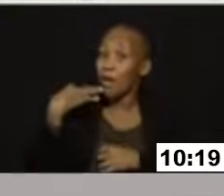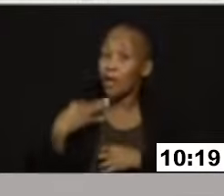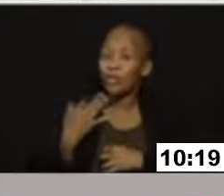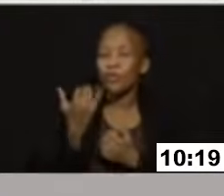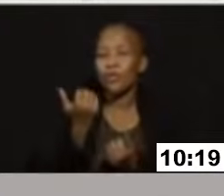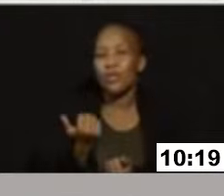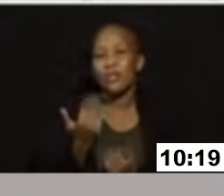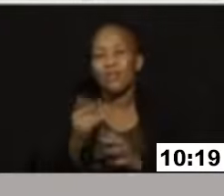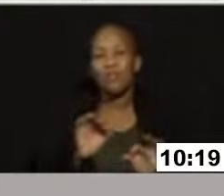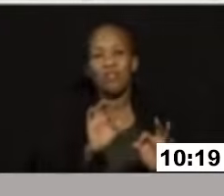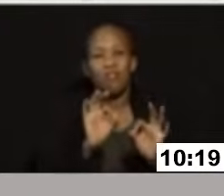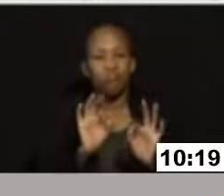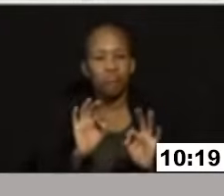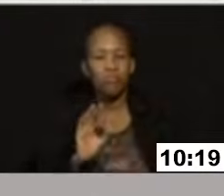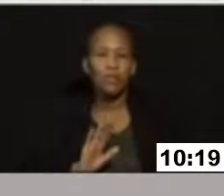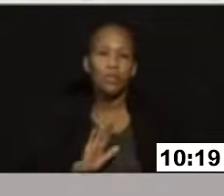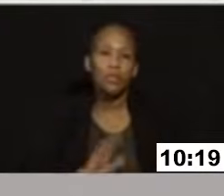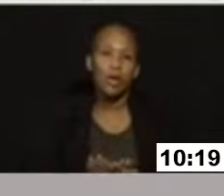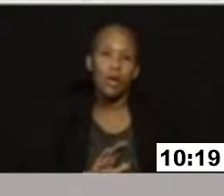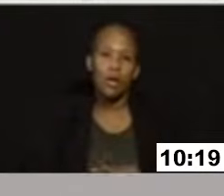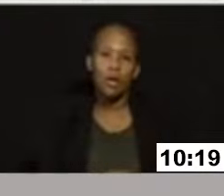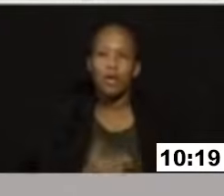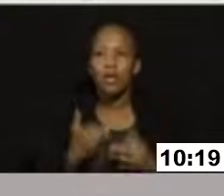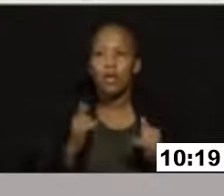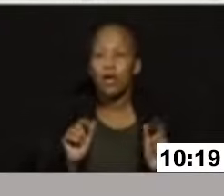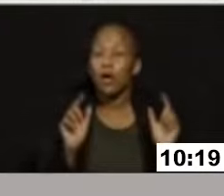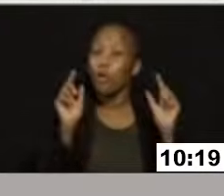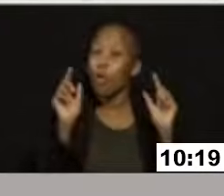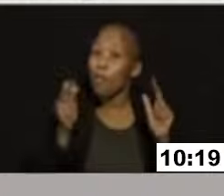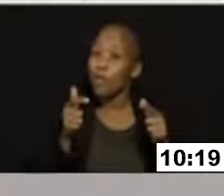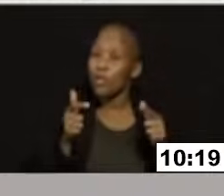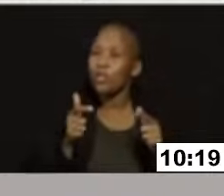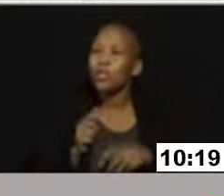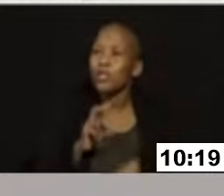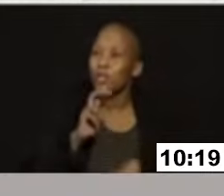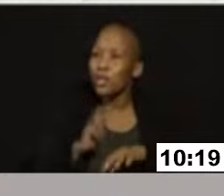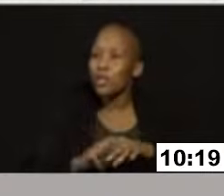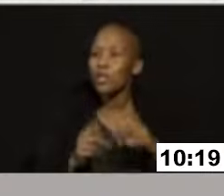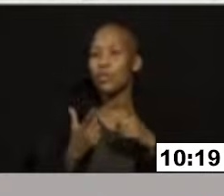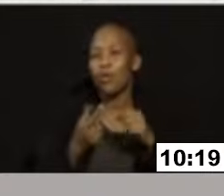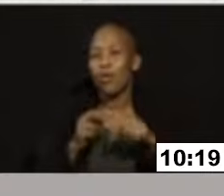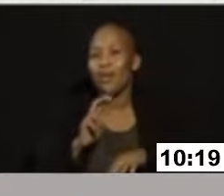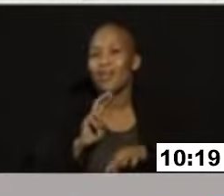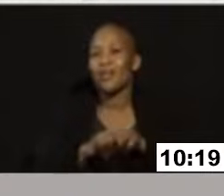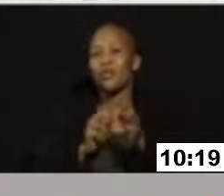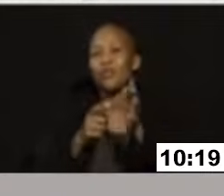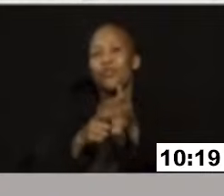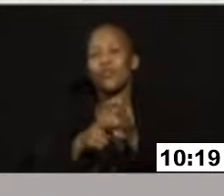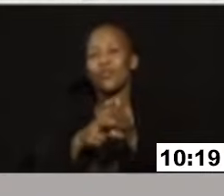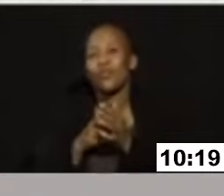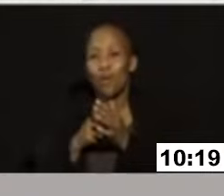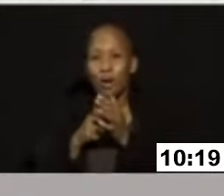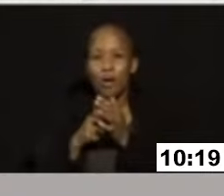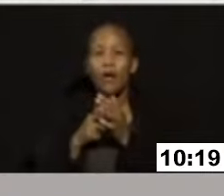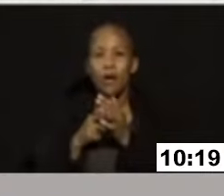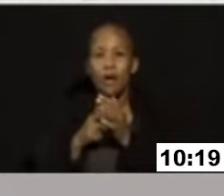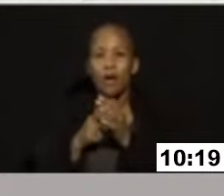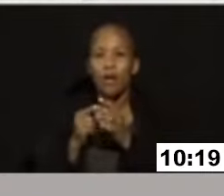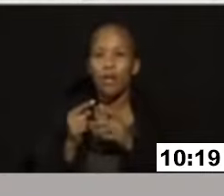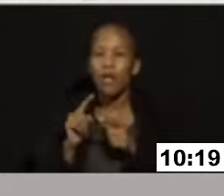of principle, this Commission has to enforce its rules, and it has to require that parties that bring